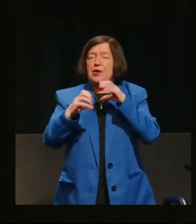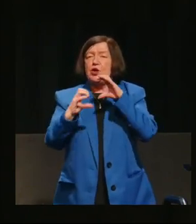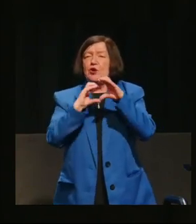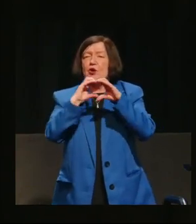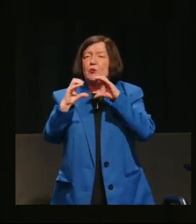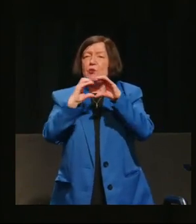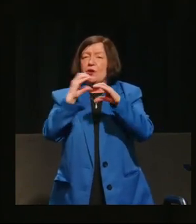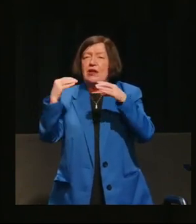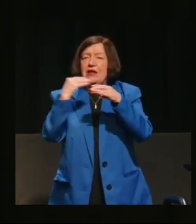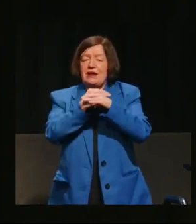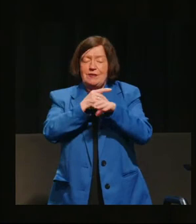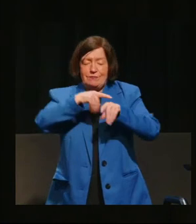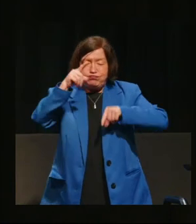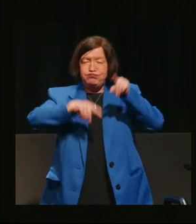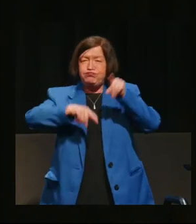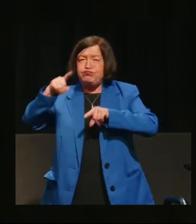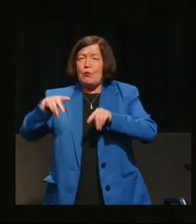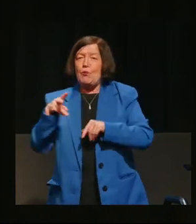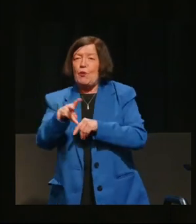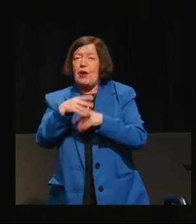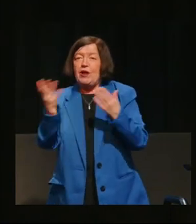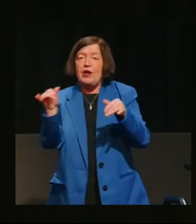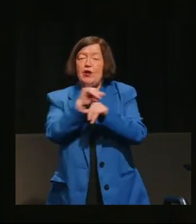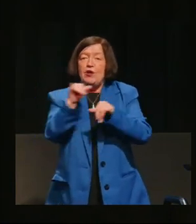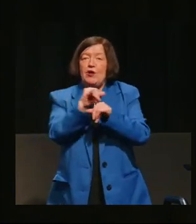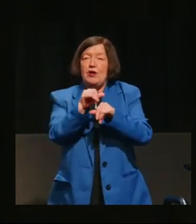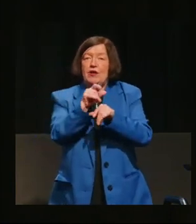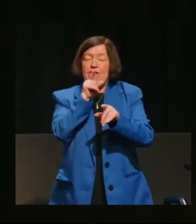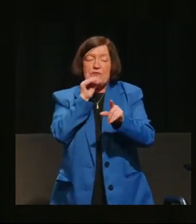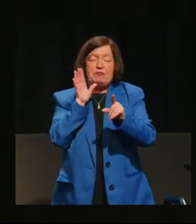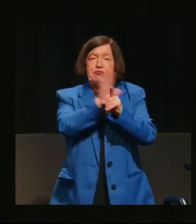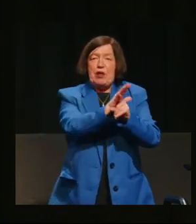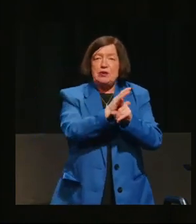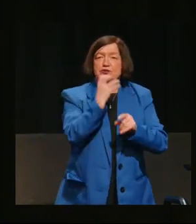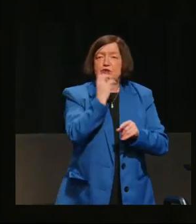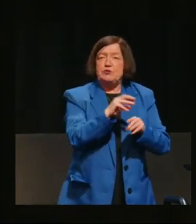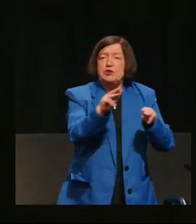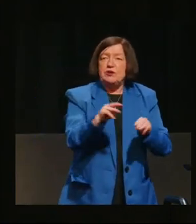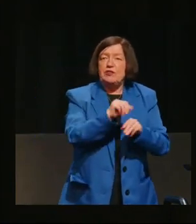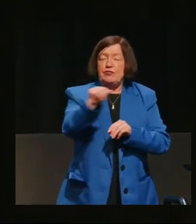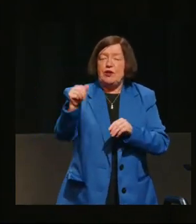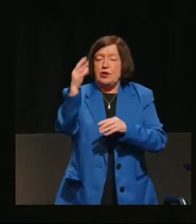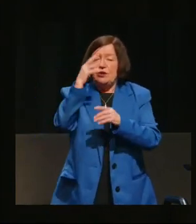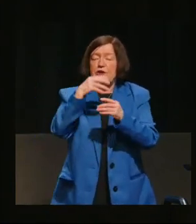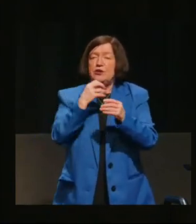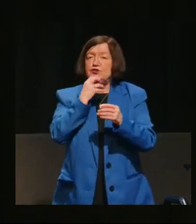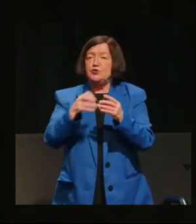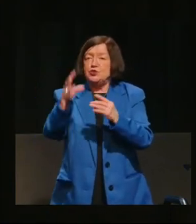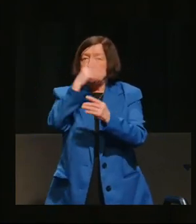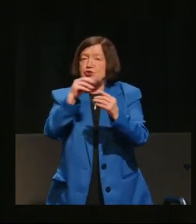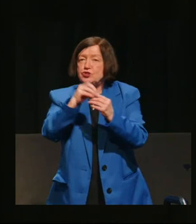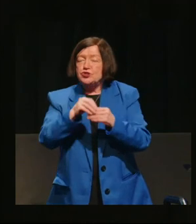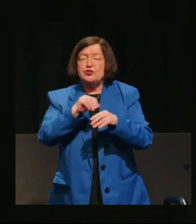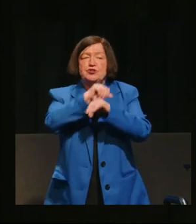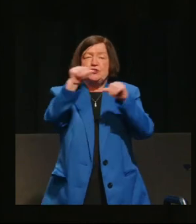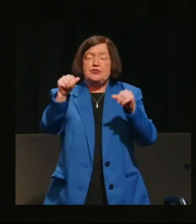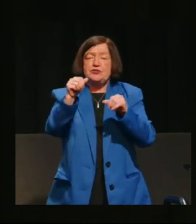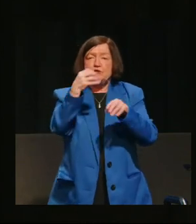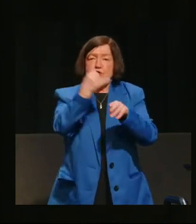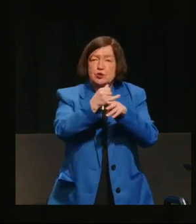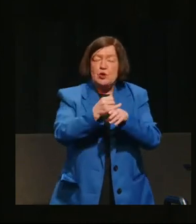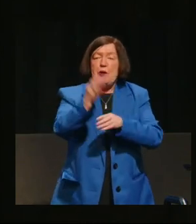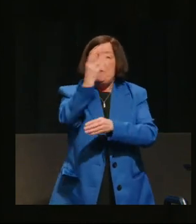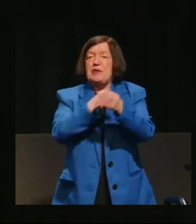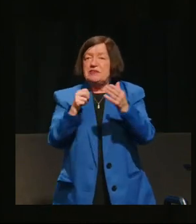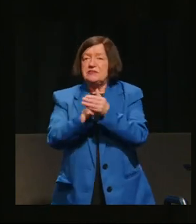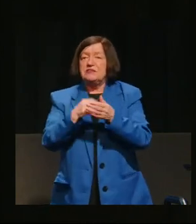communicated through a vast array of means, whether through attacks on Jewish people, their synagogues, schools, or businesses, or